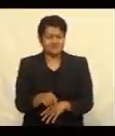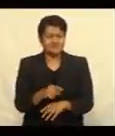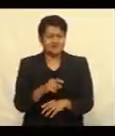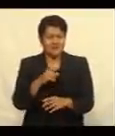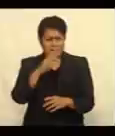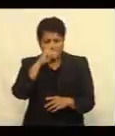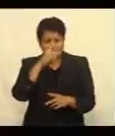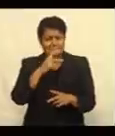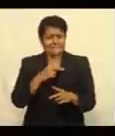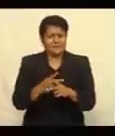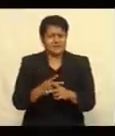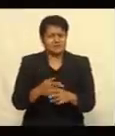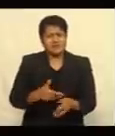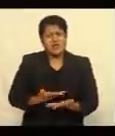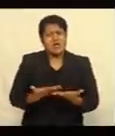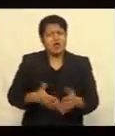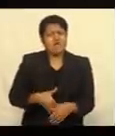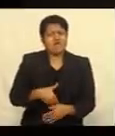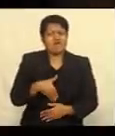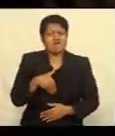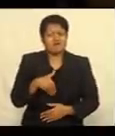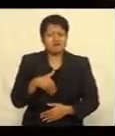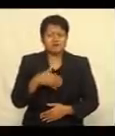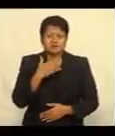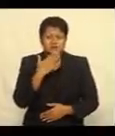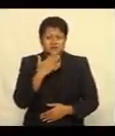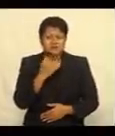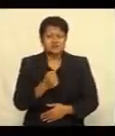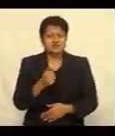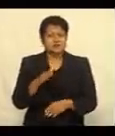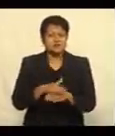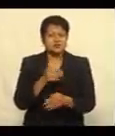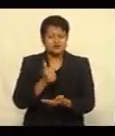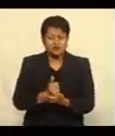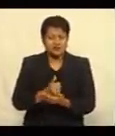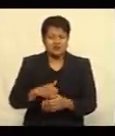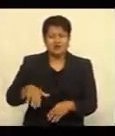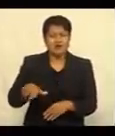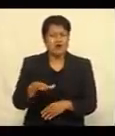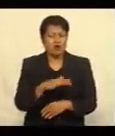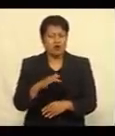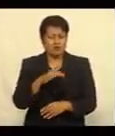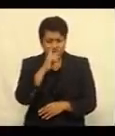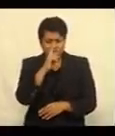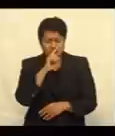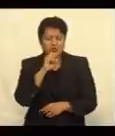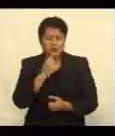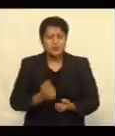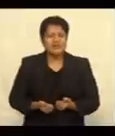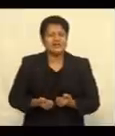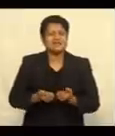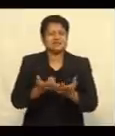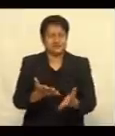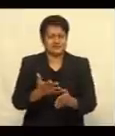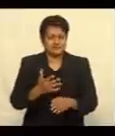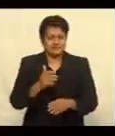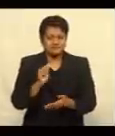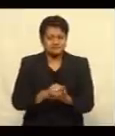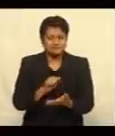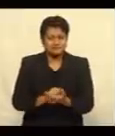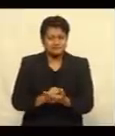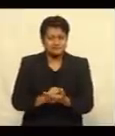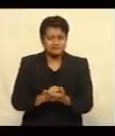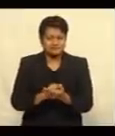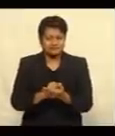patients. He has also assured everyone that the ministry will provide accurate and timely details every day, and there is no need to be